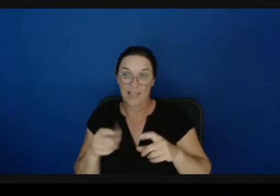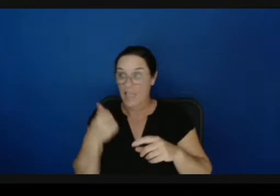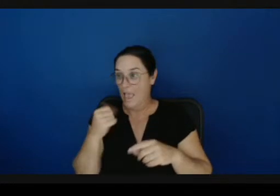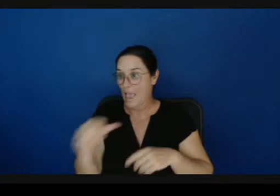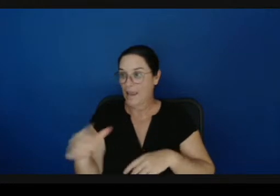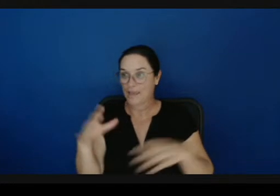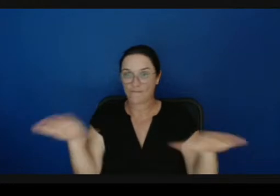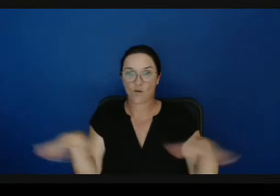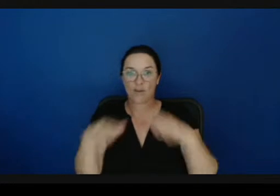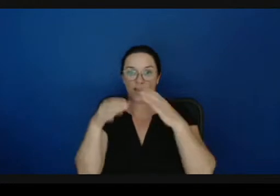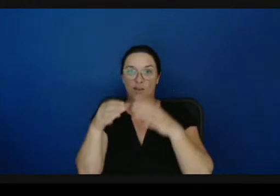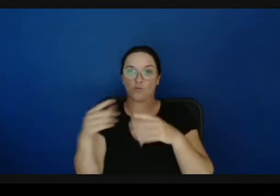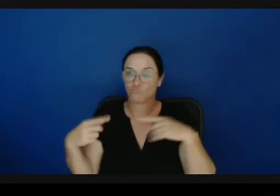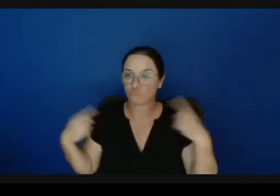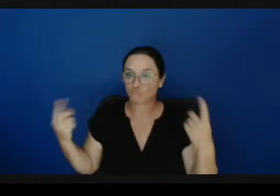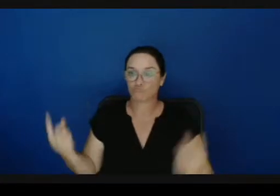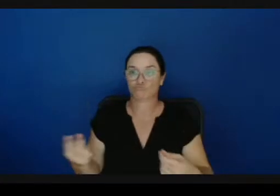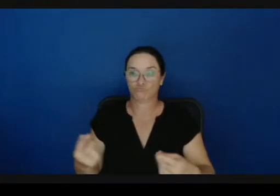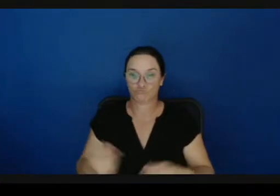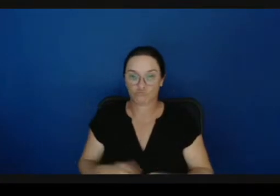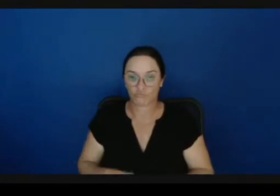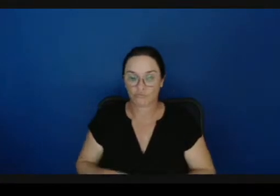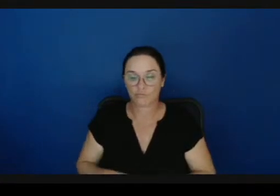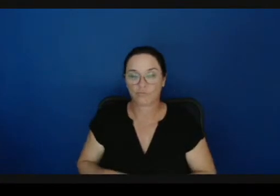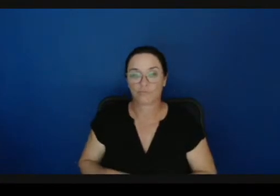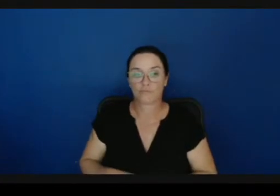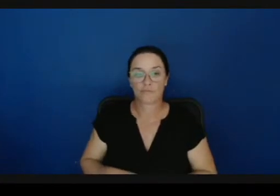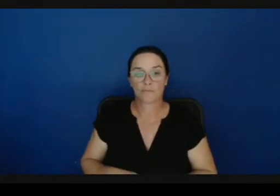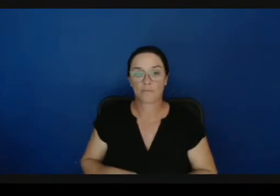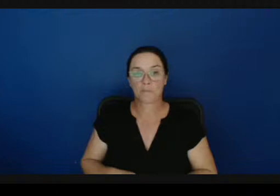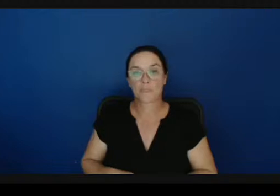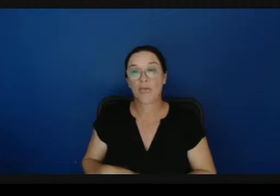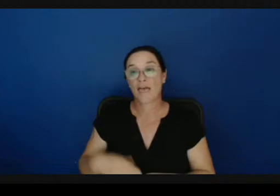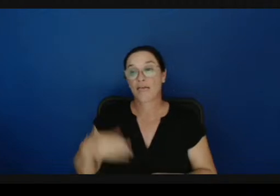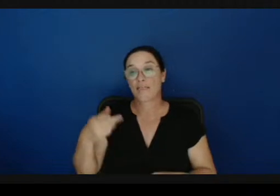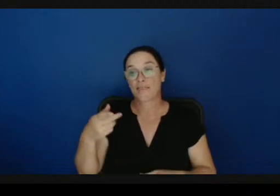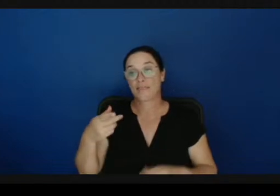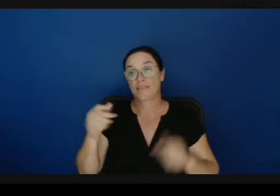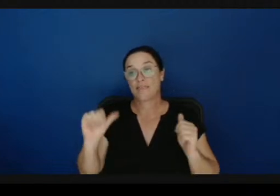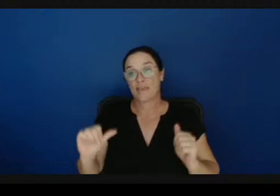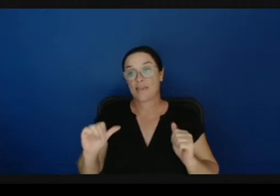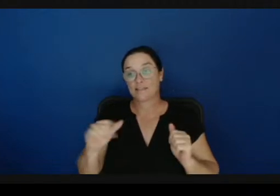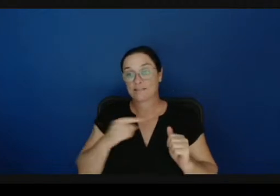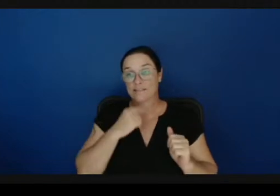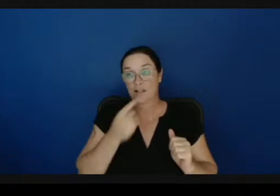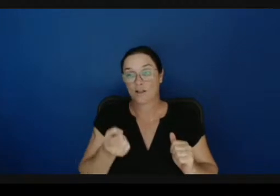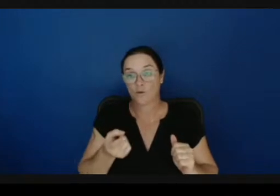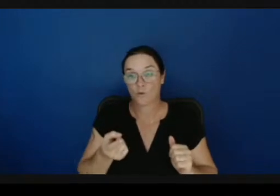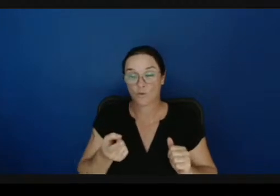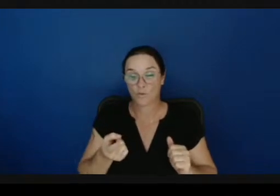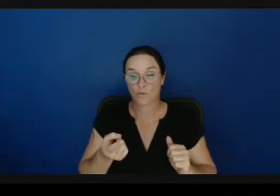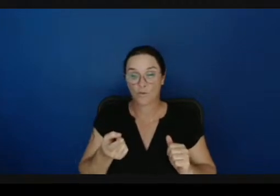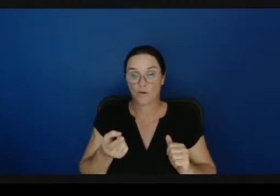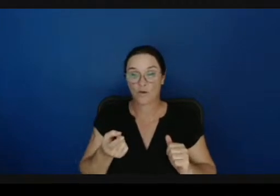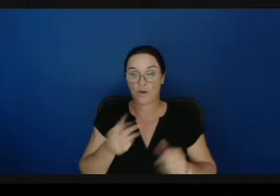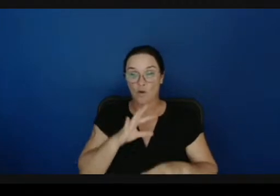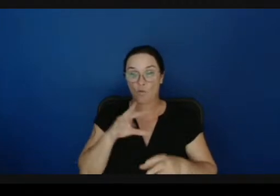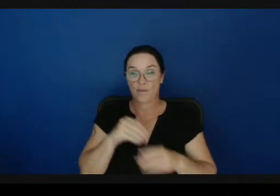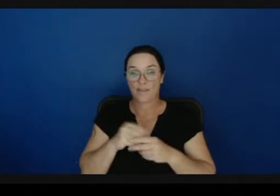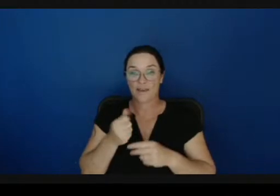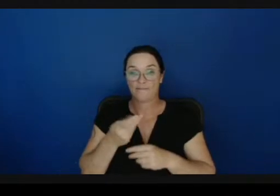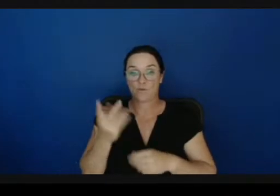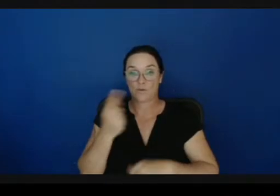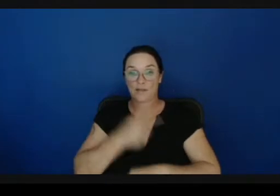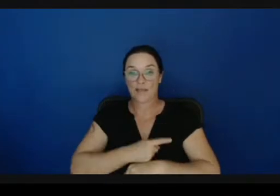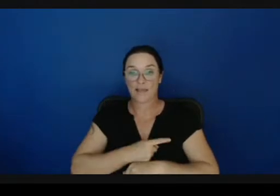have. And they can basically tell you within days